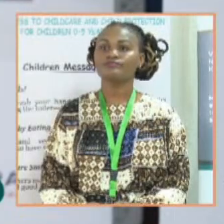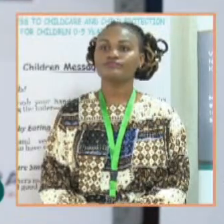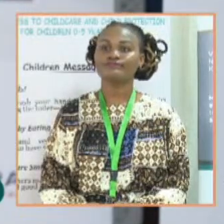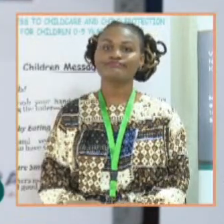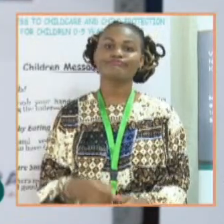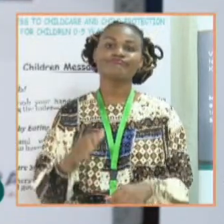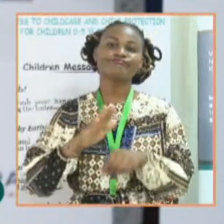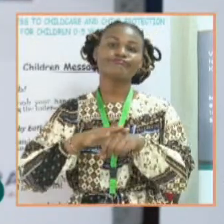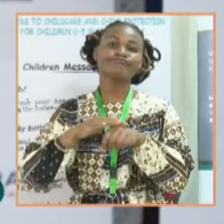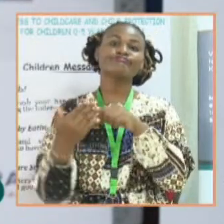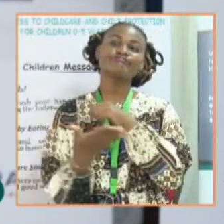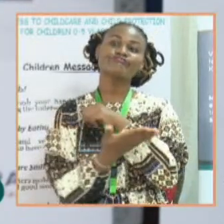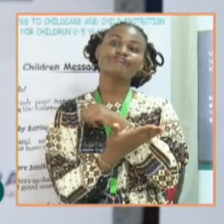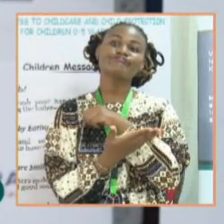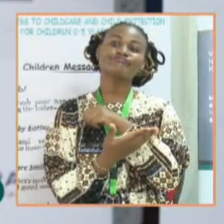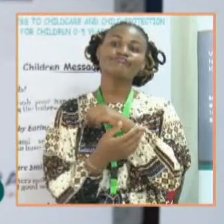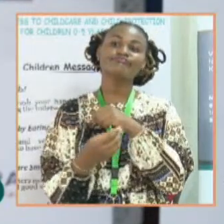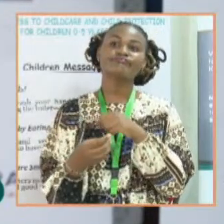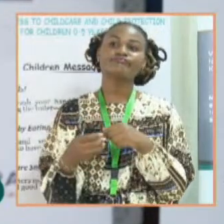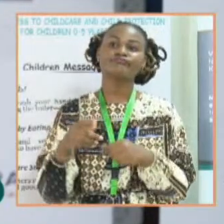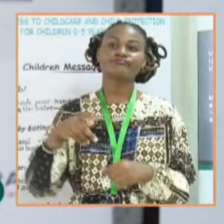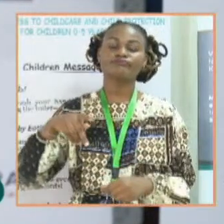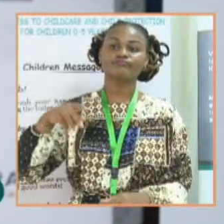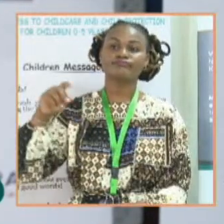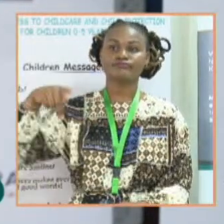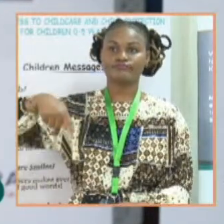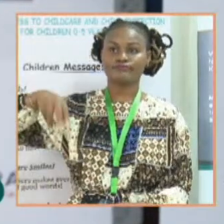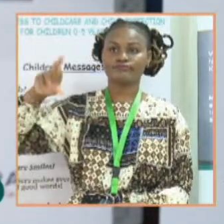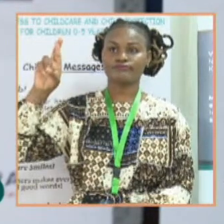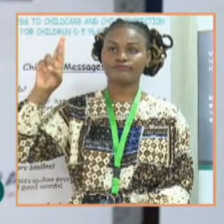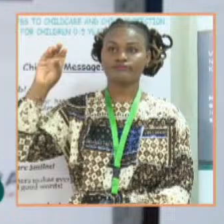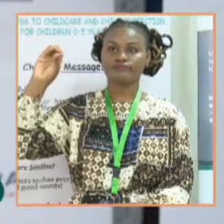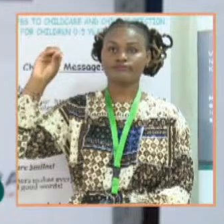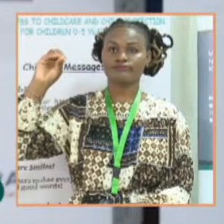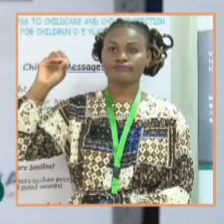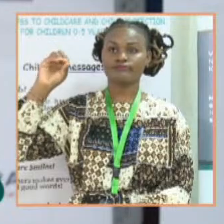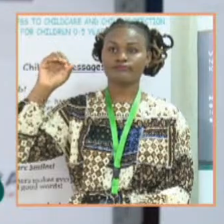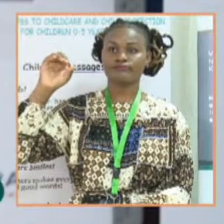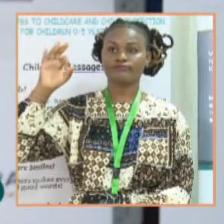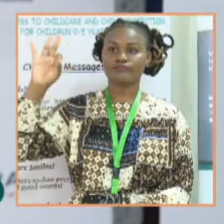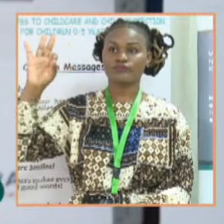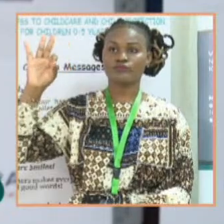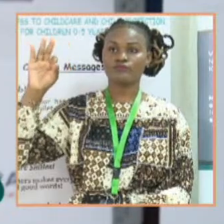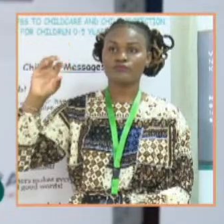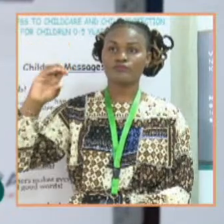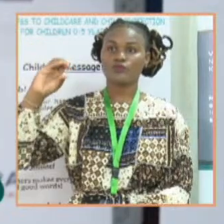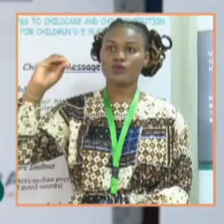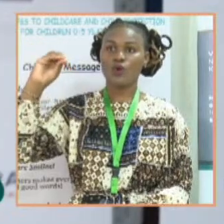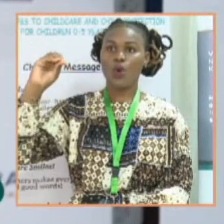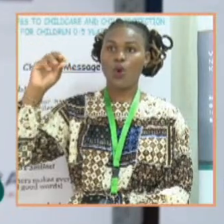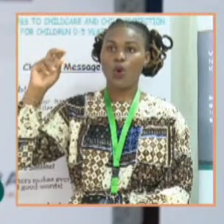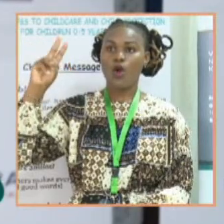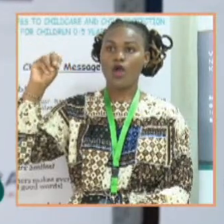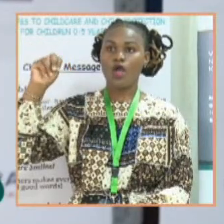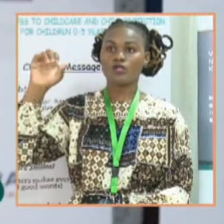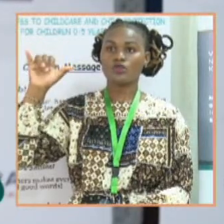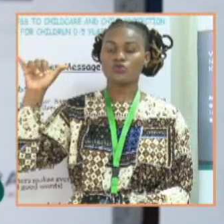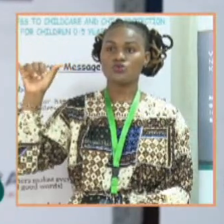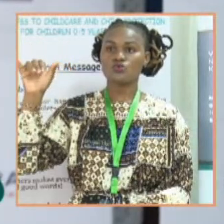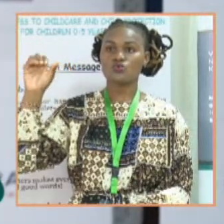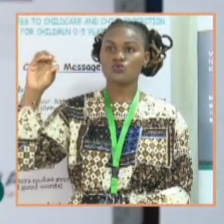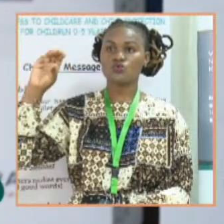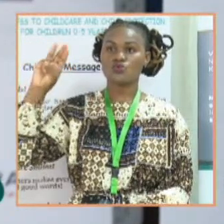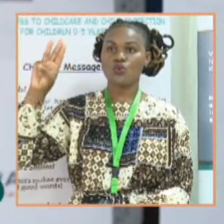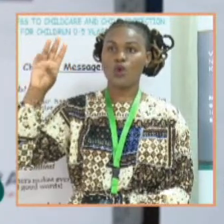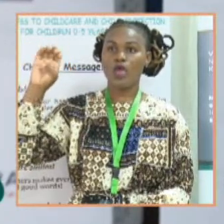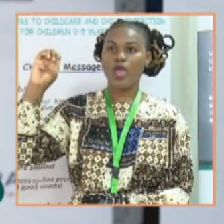Good morning, everybody. This is Professor Simon Onywere from Kenyatta University. 2 or 3 concerns.